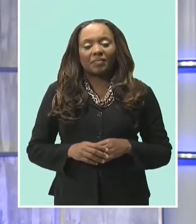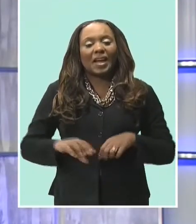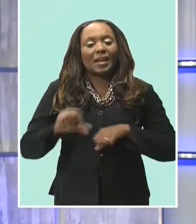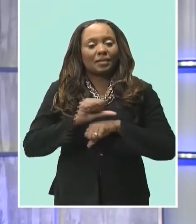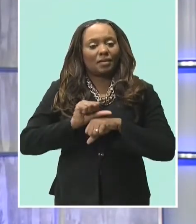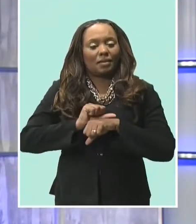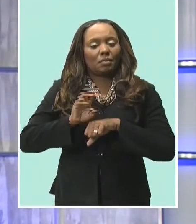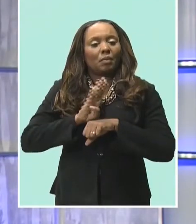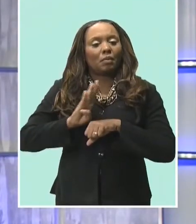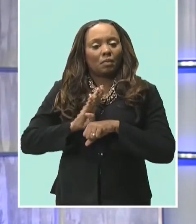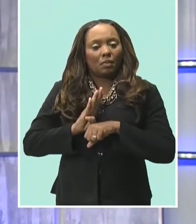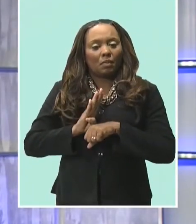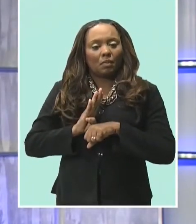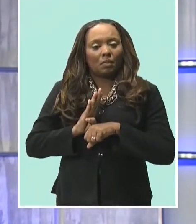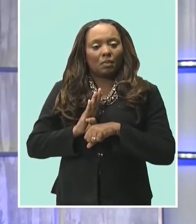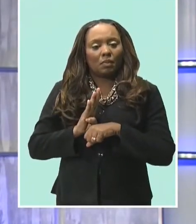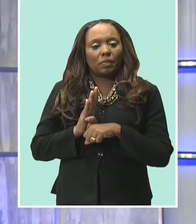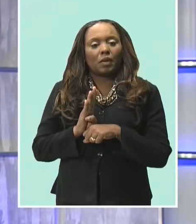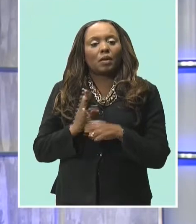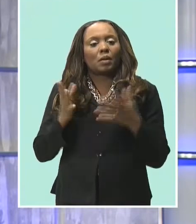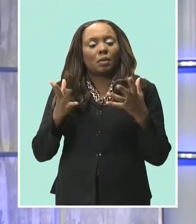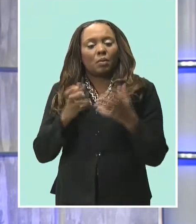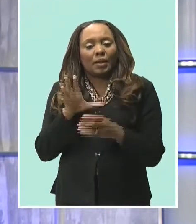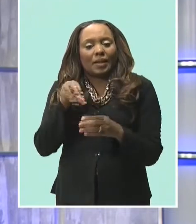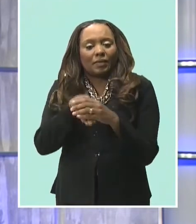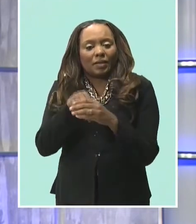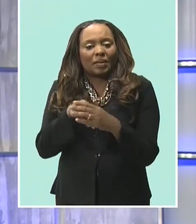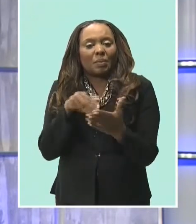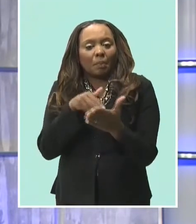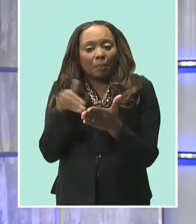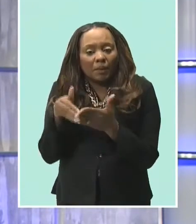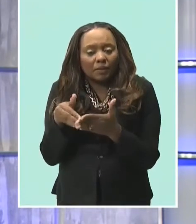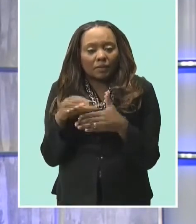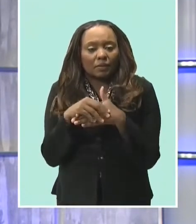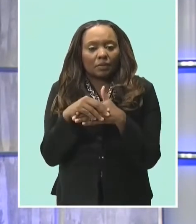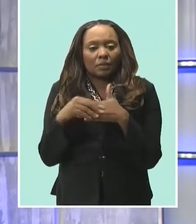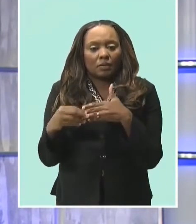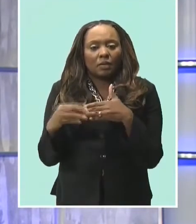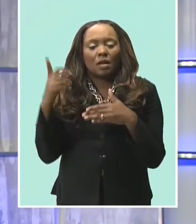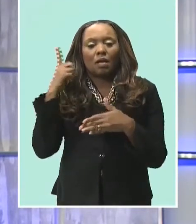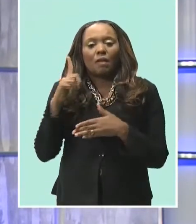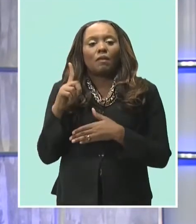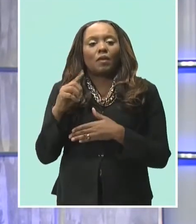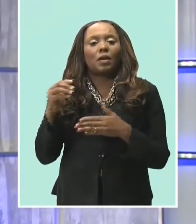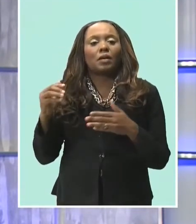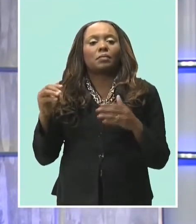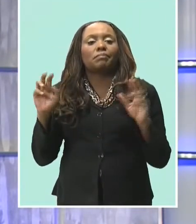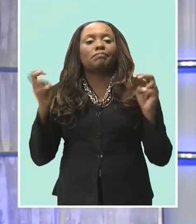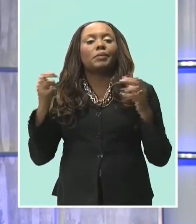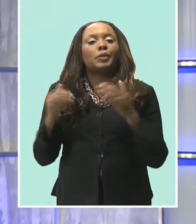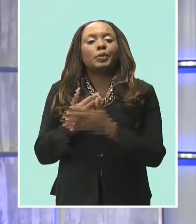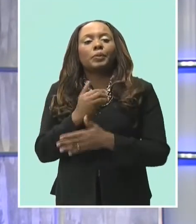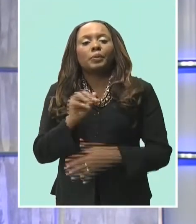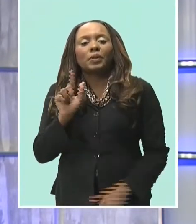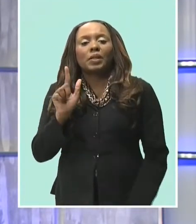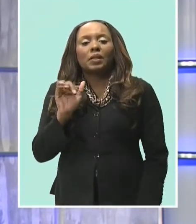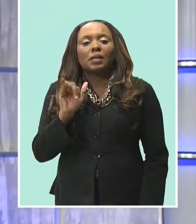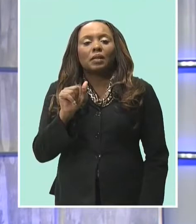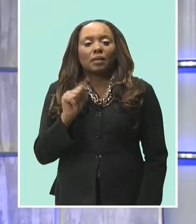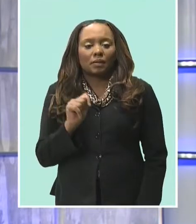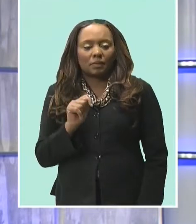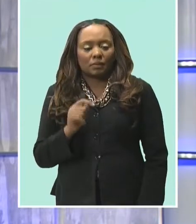Antigua and Barbuda is reportedly committed to investing millions toward the new LIAT. The conditions of the loan secured prior